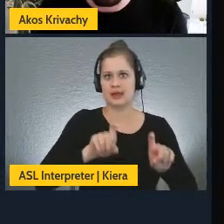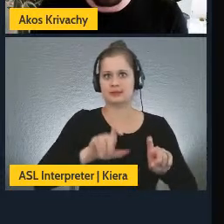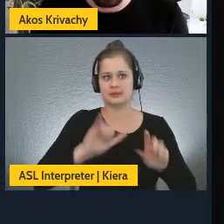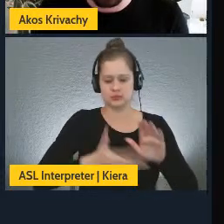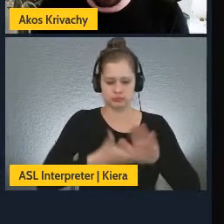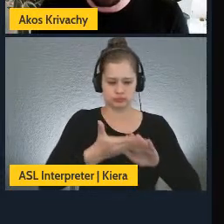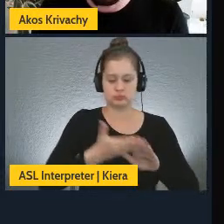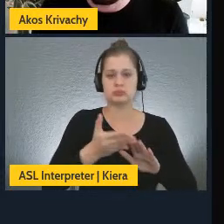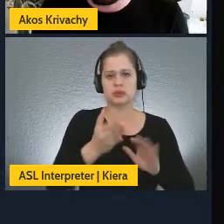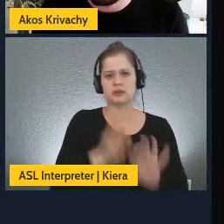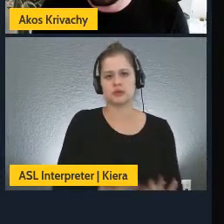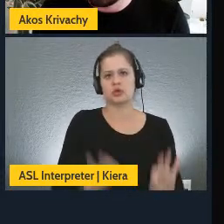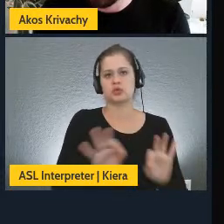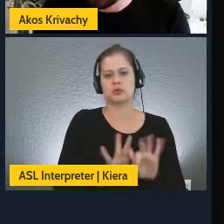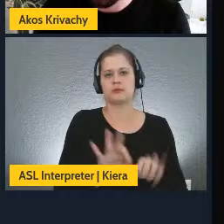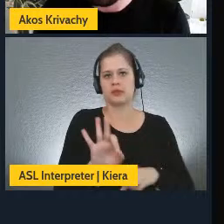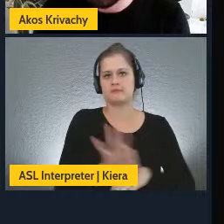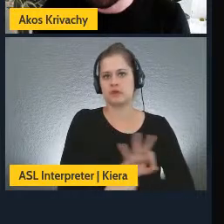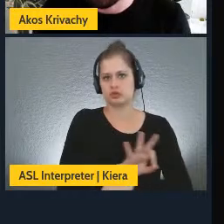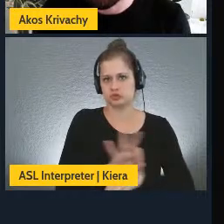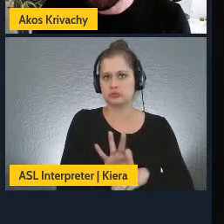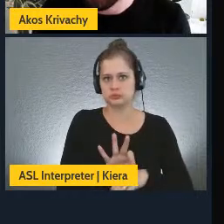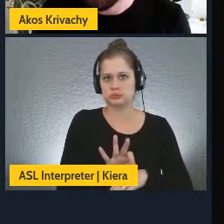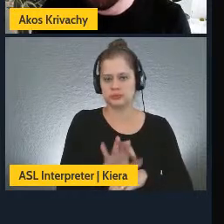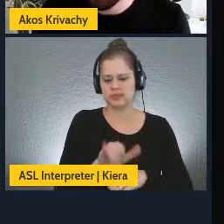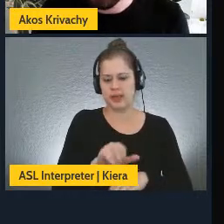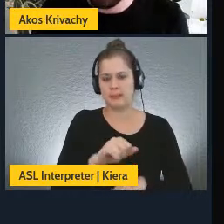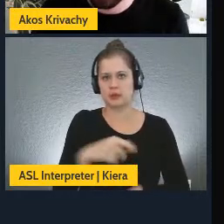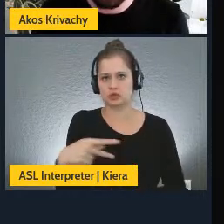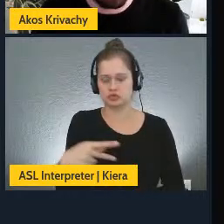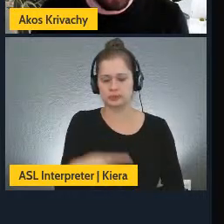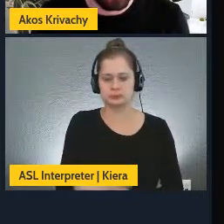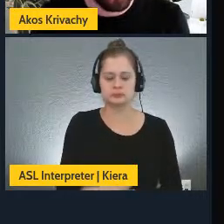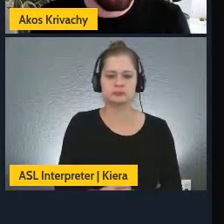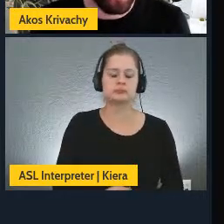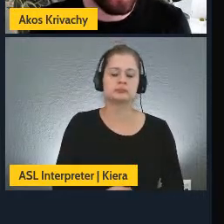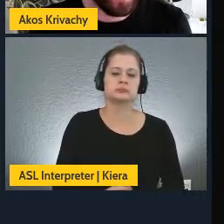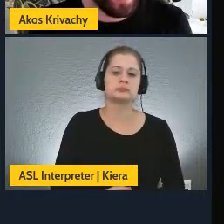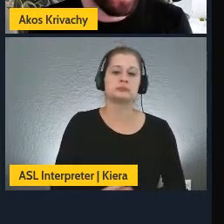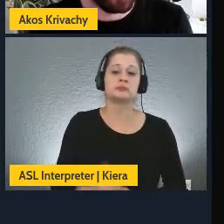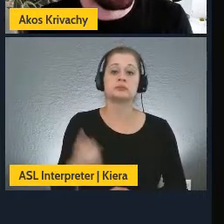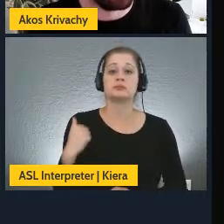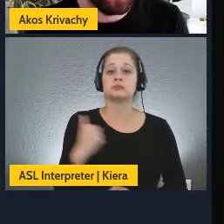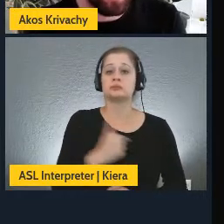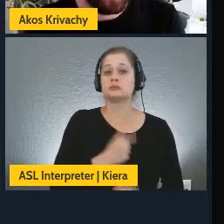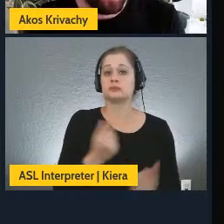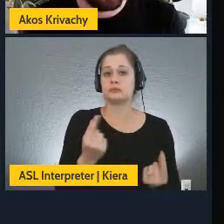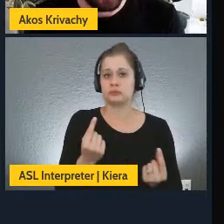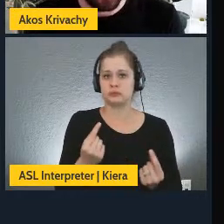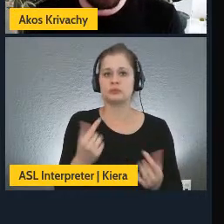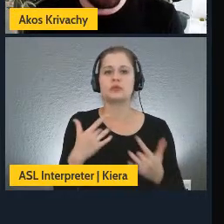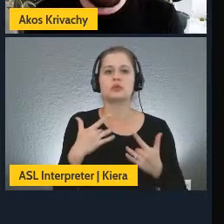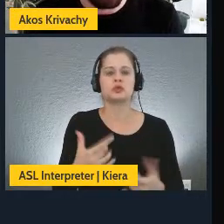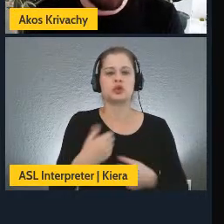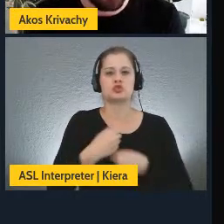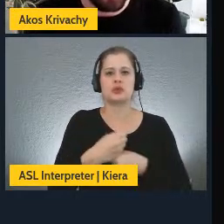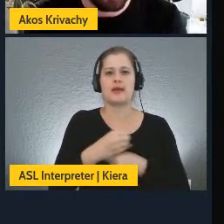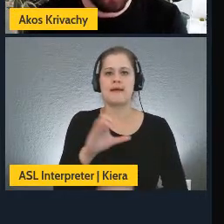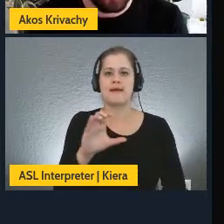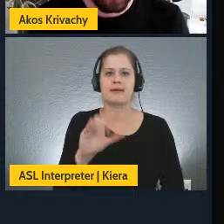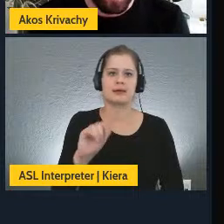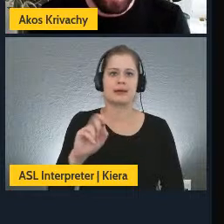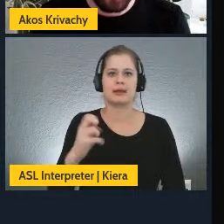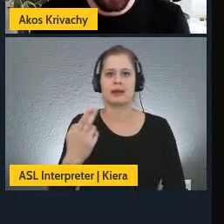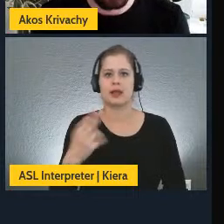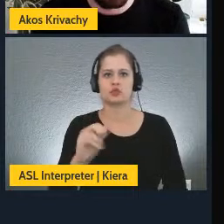the functioning of our application. So what we do is we conditionally create a catch-all rule on each of our event